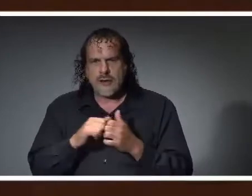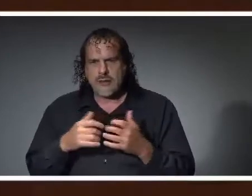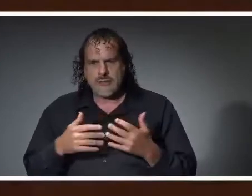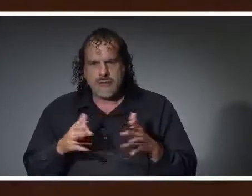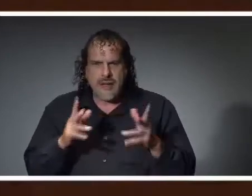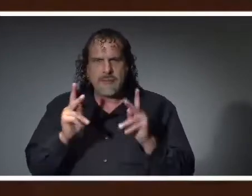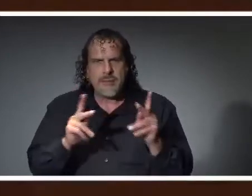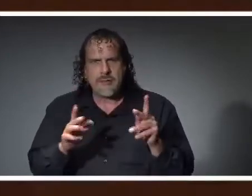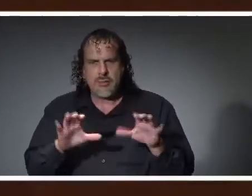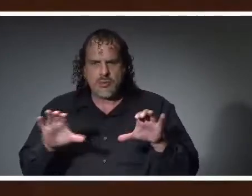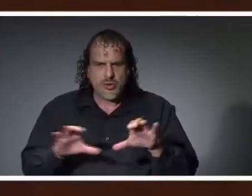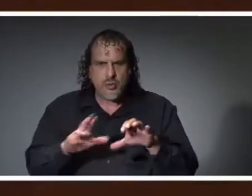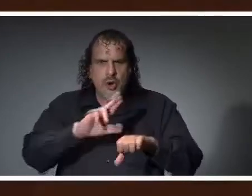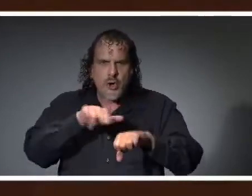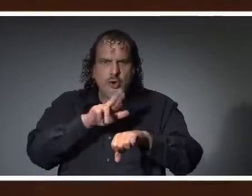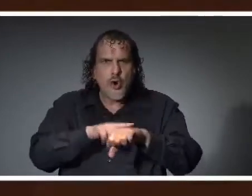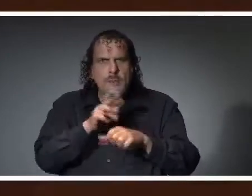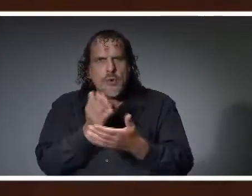do safely